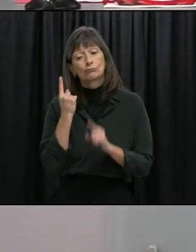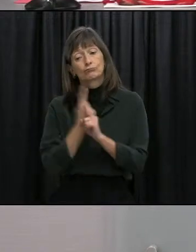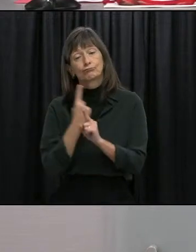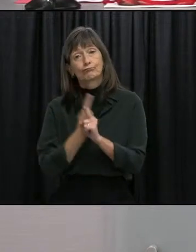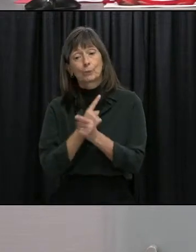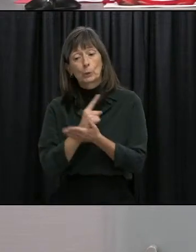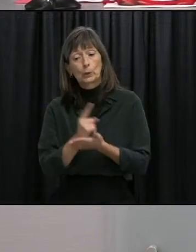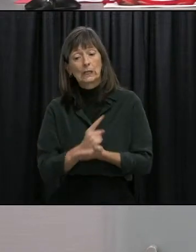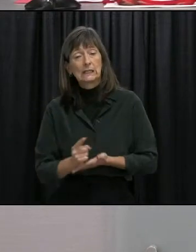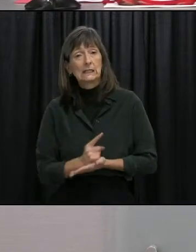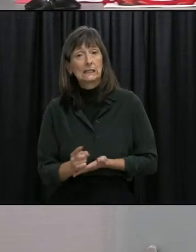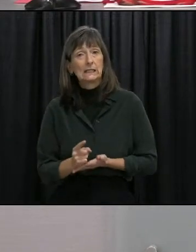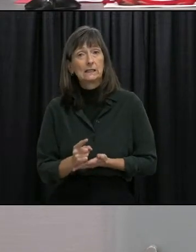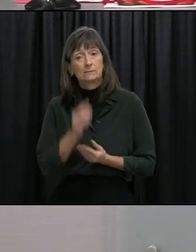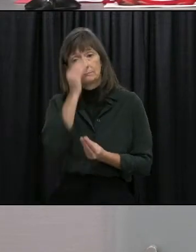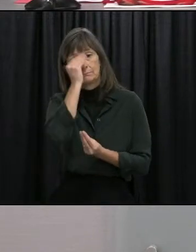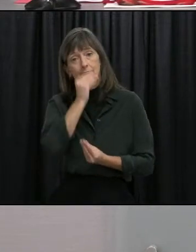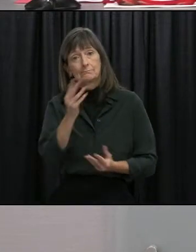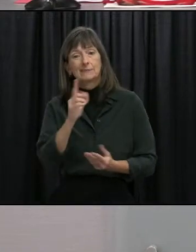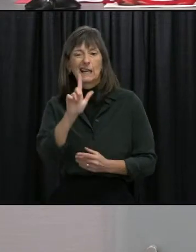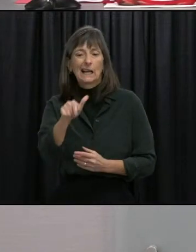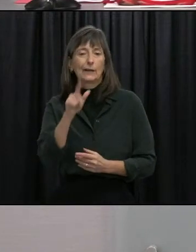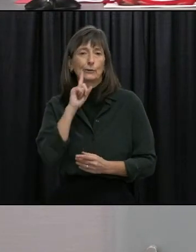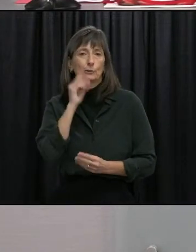regular slot later on in the week.